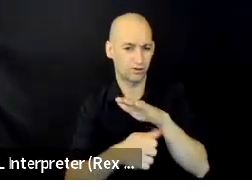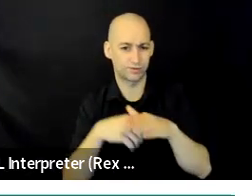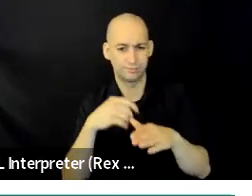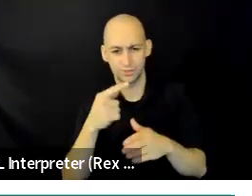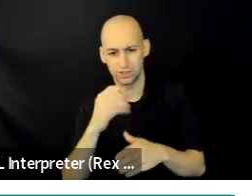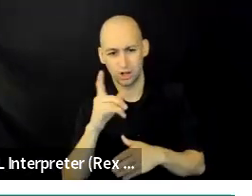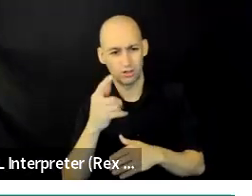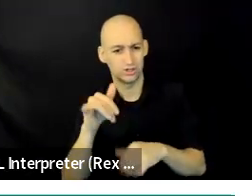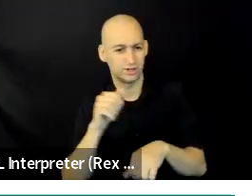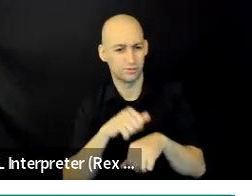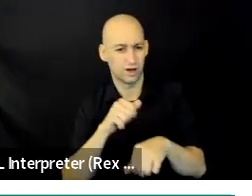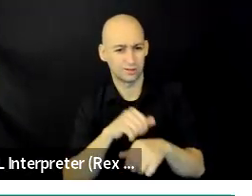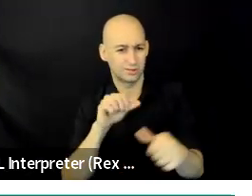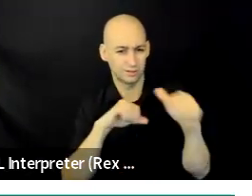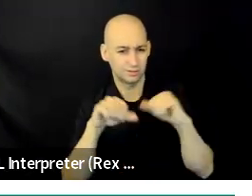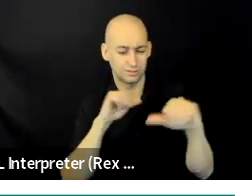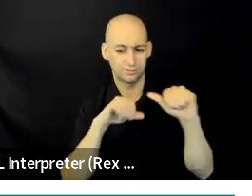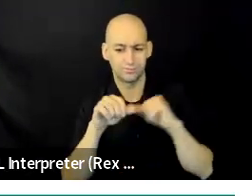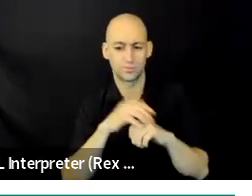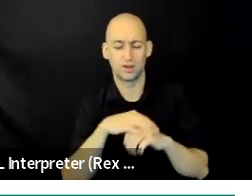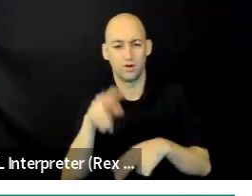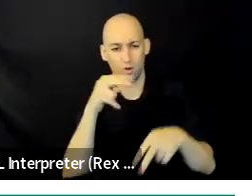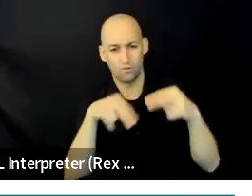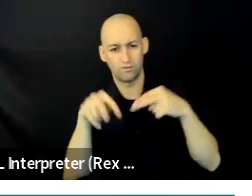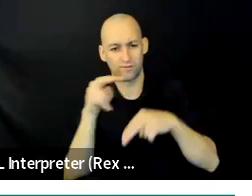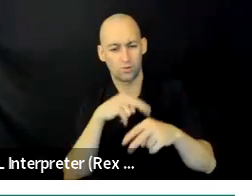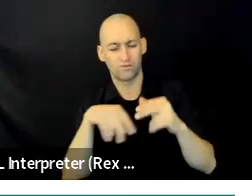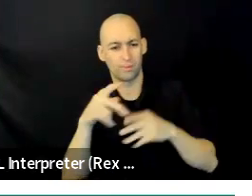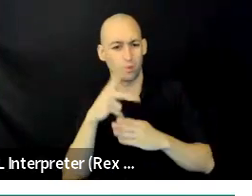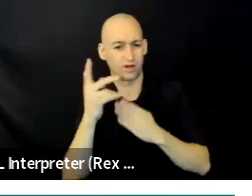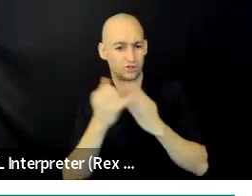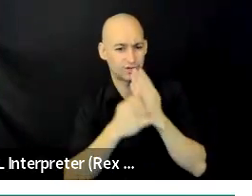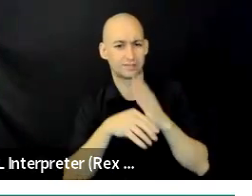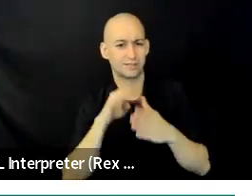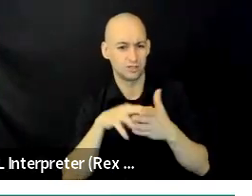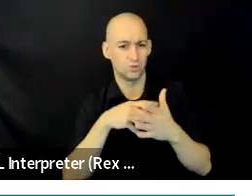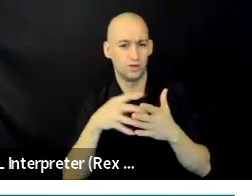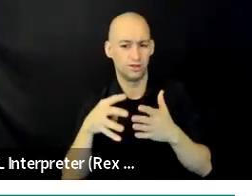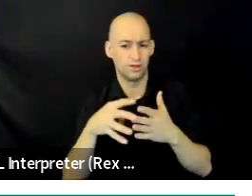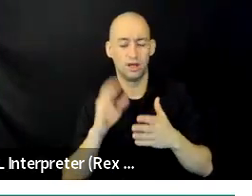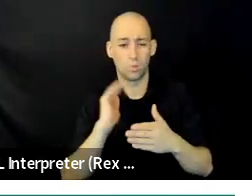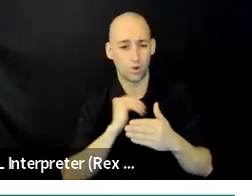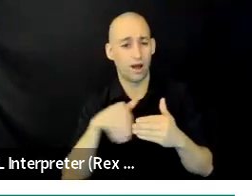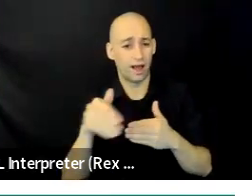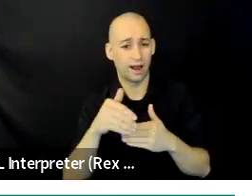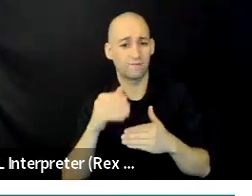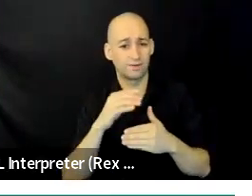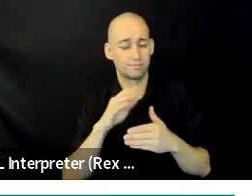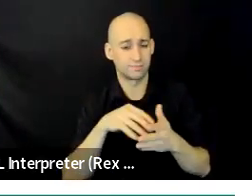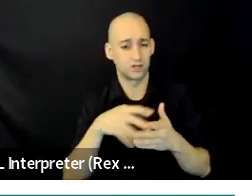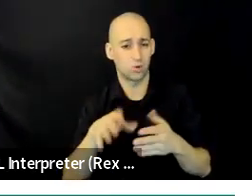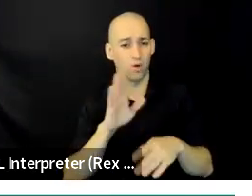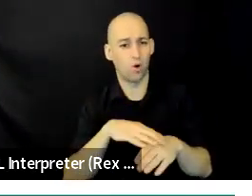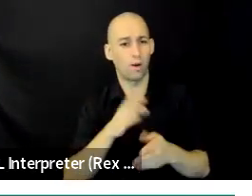please. Finally, here's an overview of the project schedule. In short, we're ahead of schedule and on budget. We